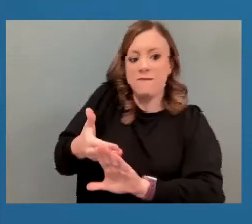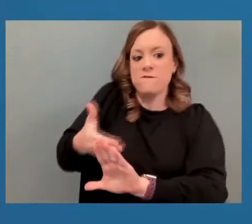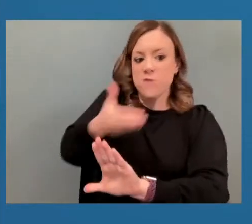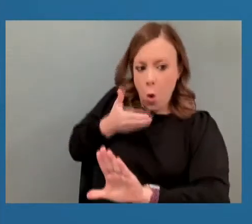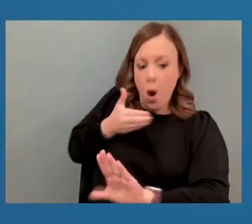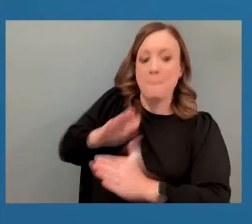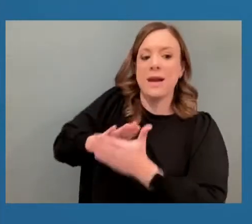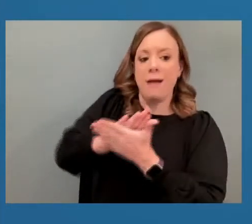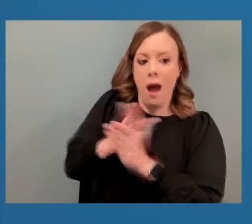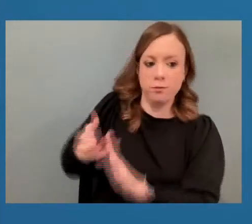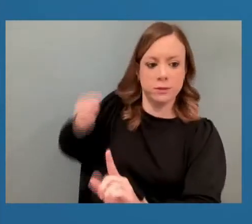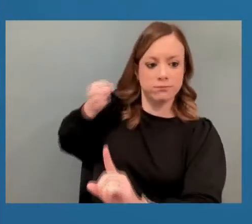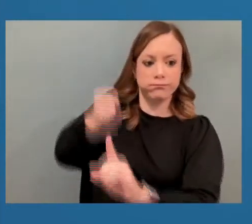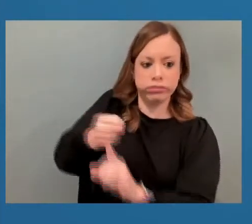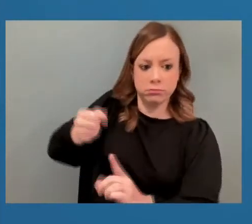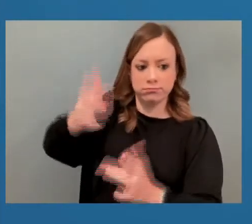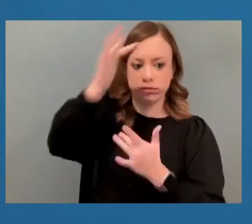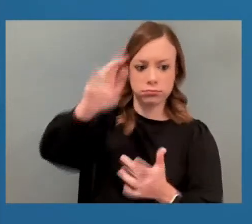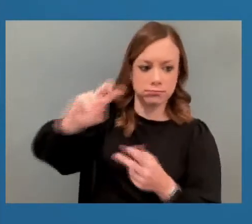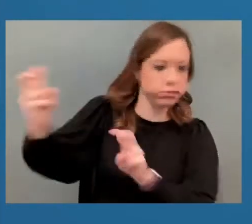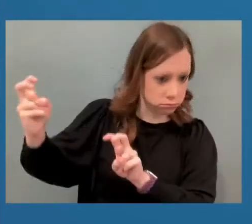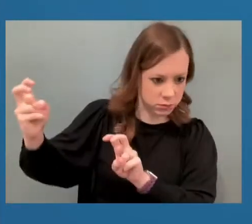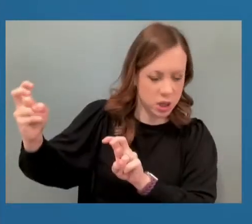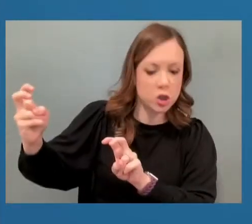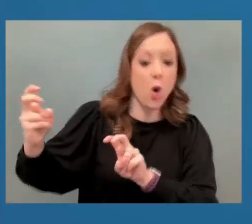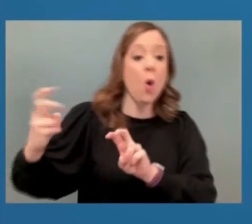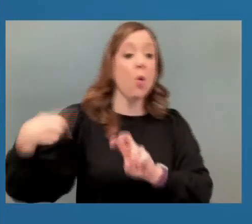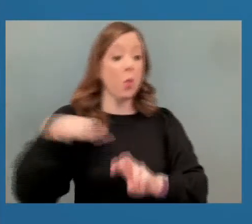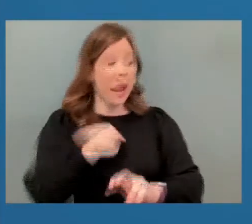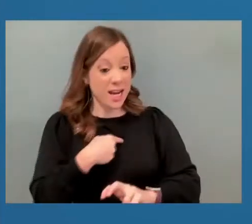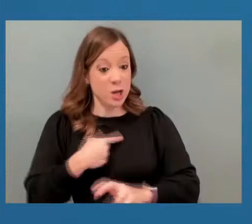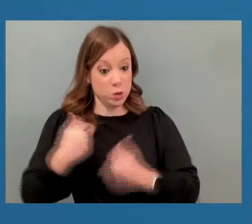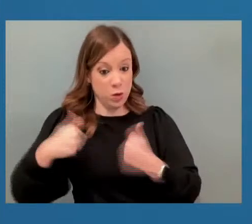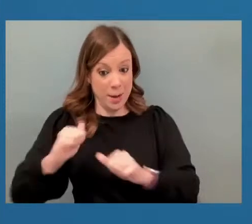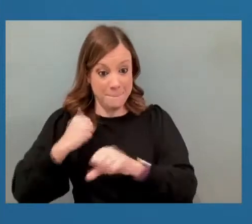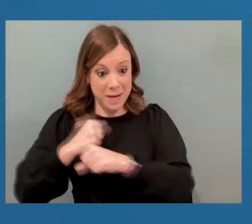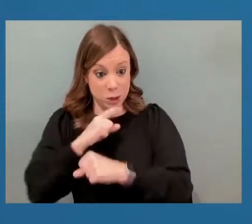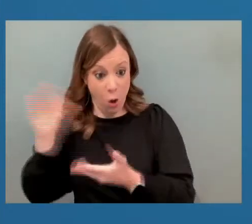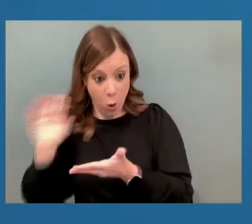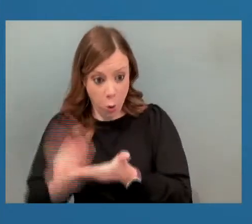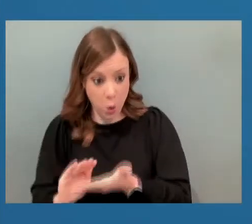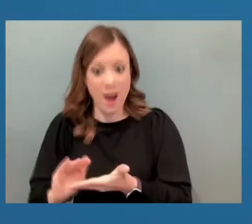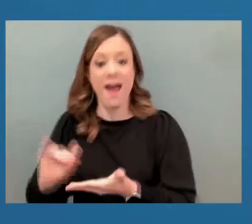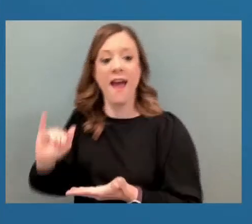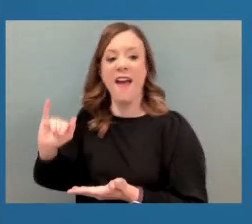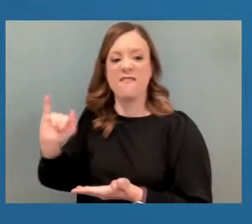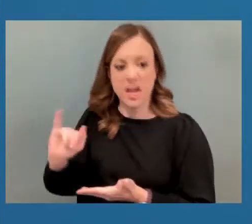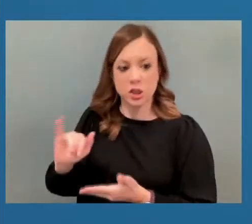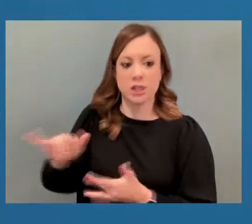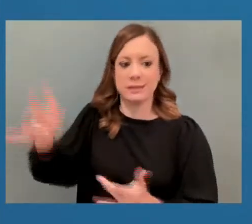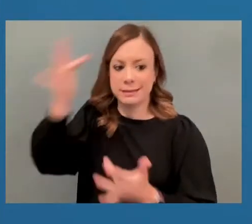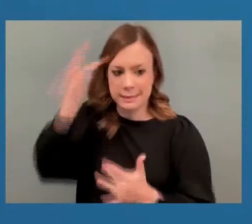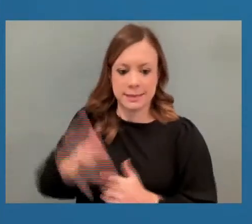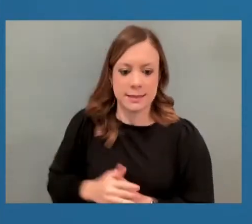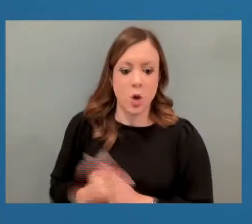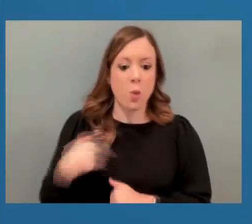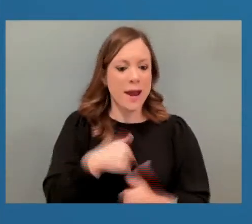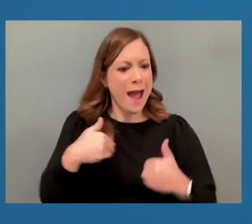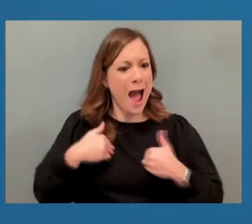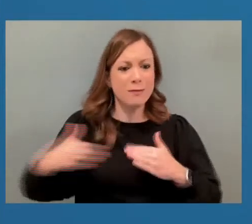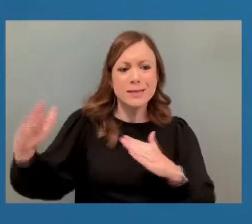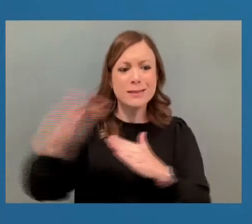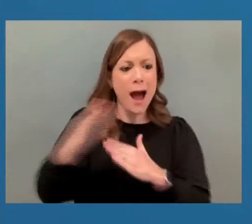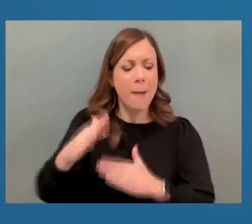infectious diseases. And I'm proud to say here in New York, we have some of the best public health experts in the world on our team, and some of them are on